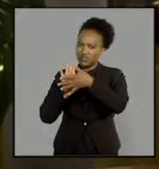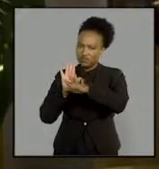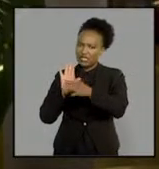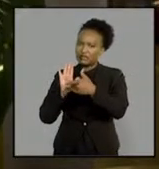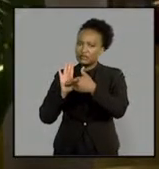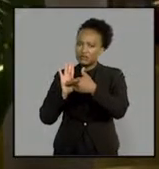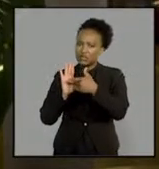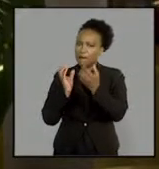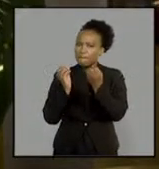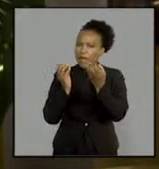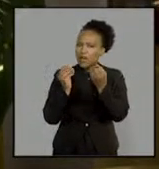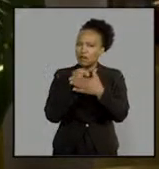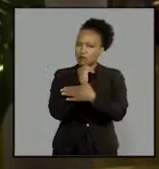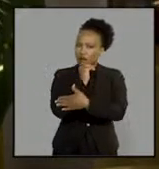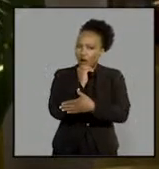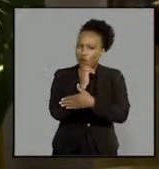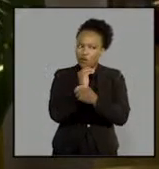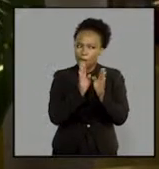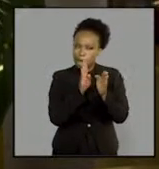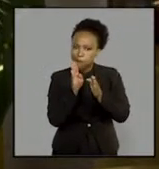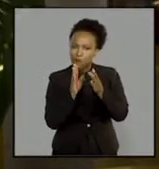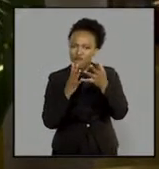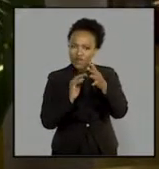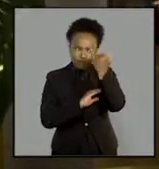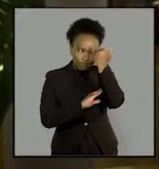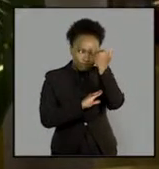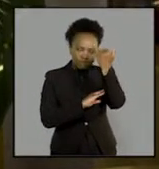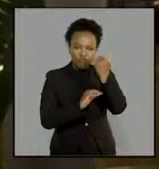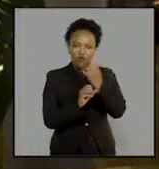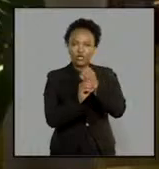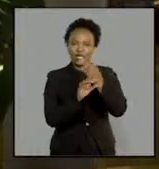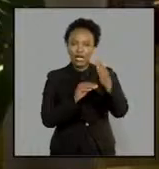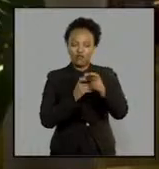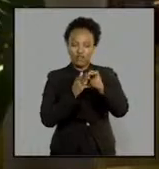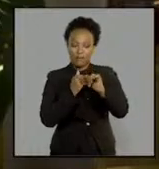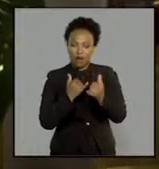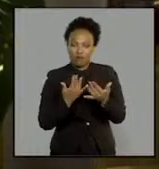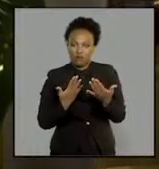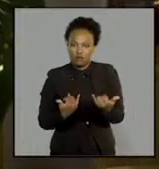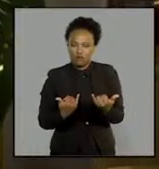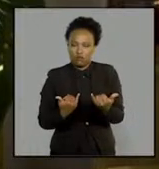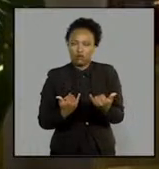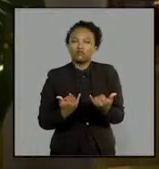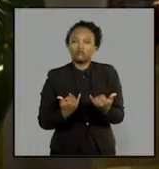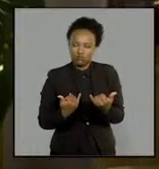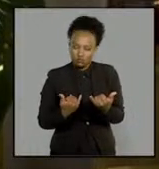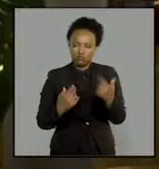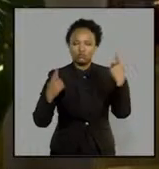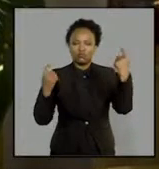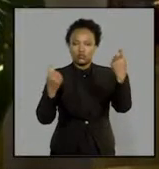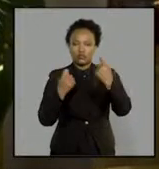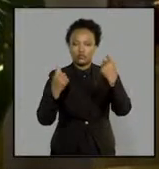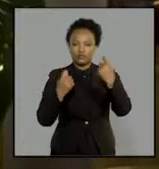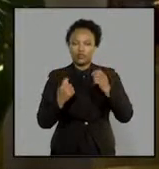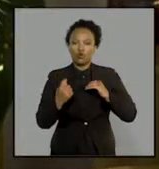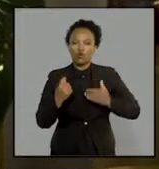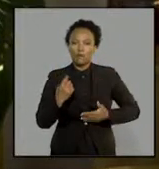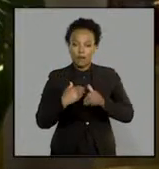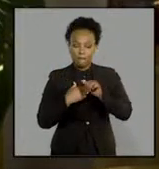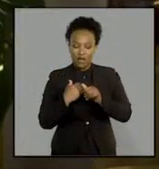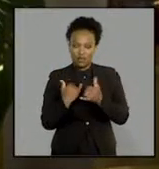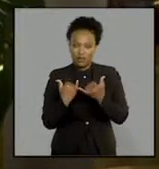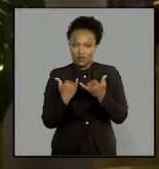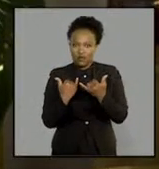parts of our country have taken the initiative since the beginning of this month to mark Women's